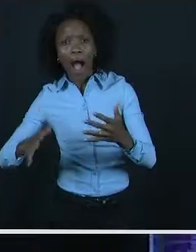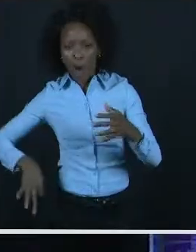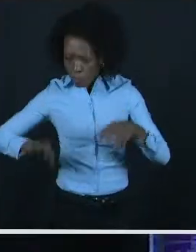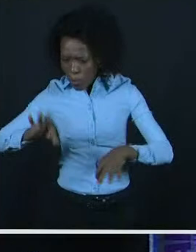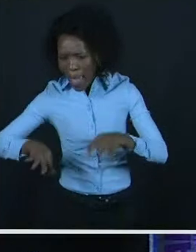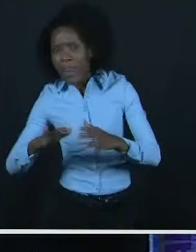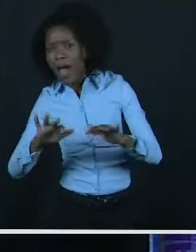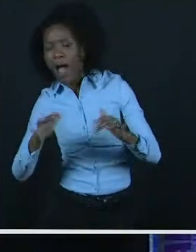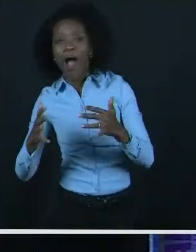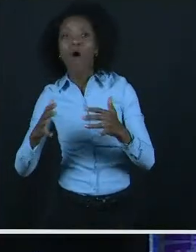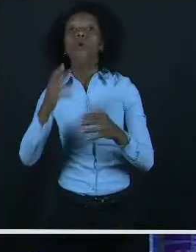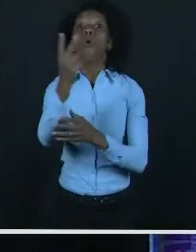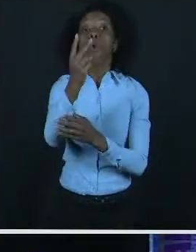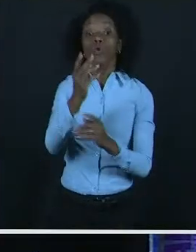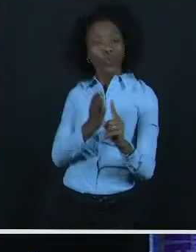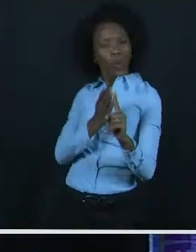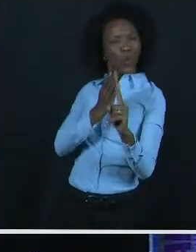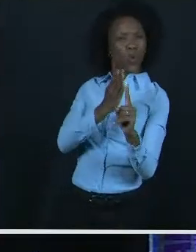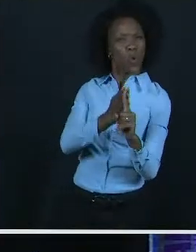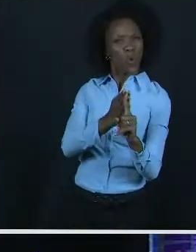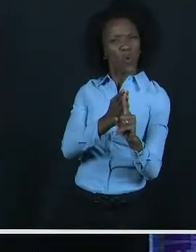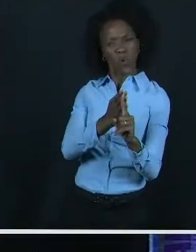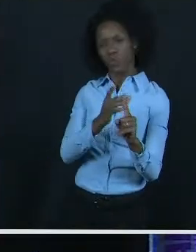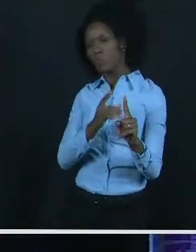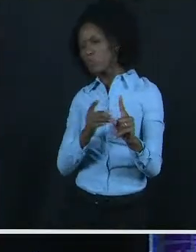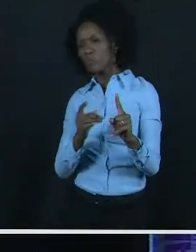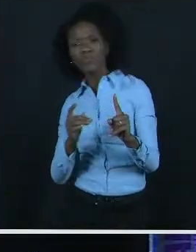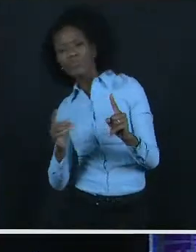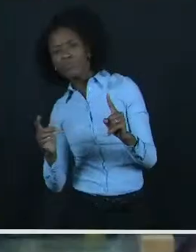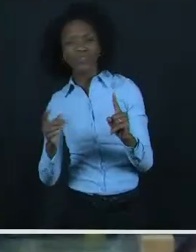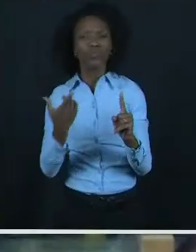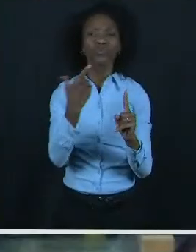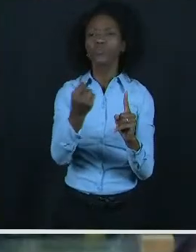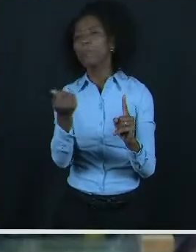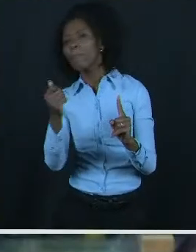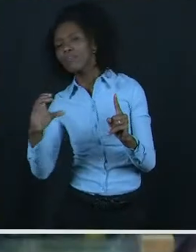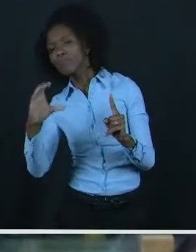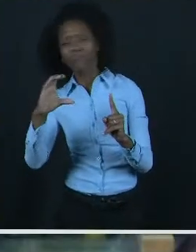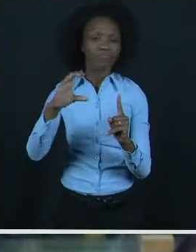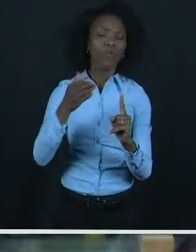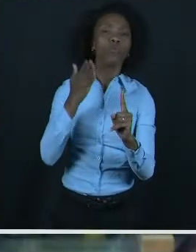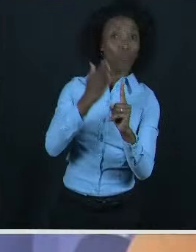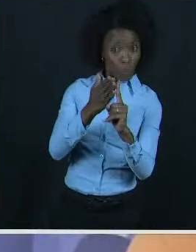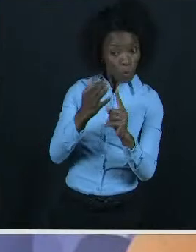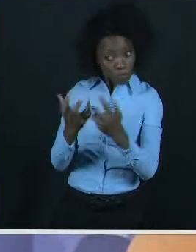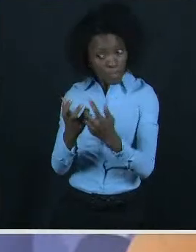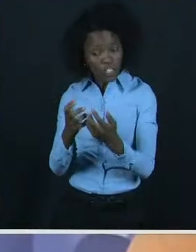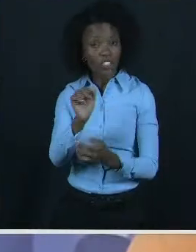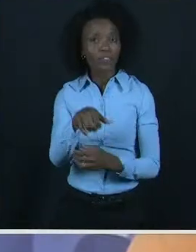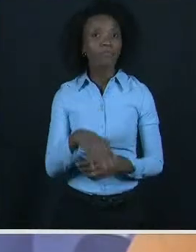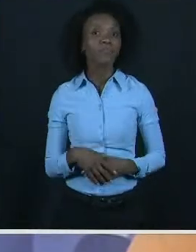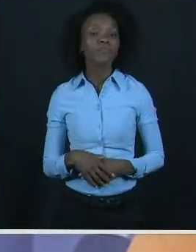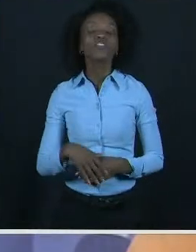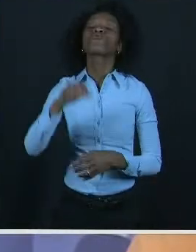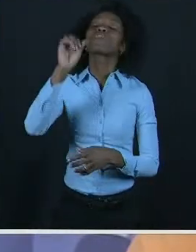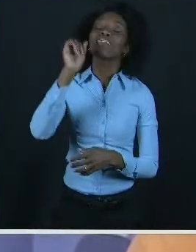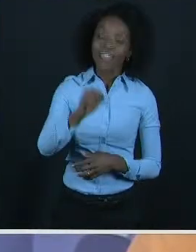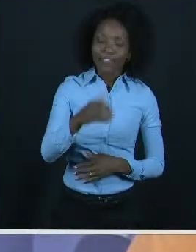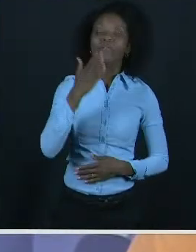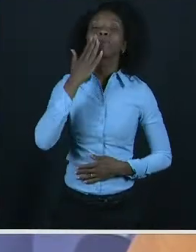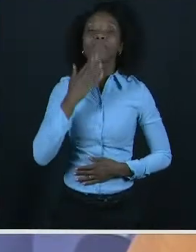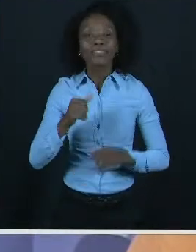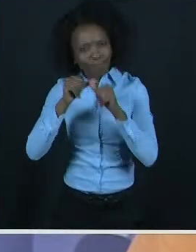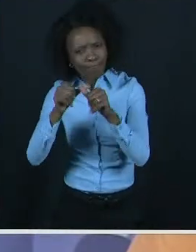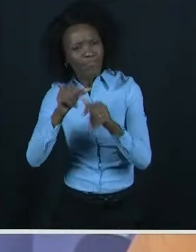the purposes to which these funds have been put. I do want your quest for